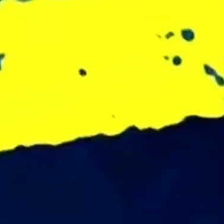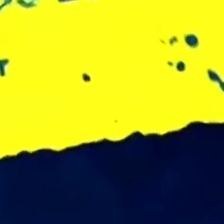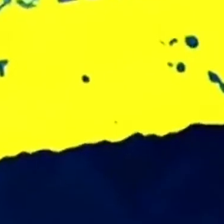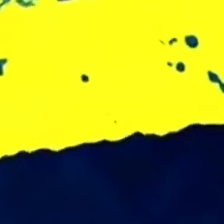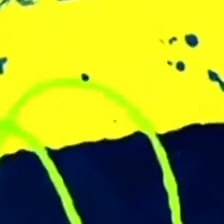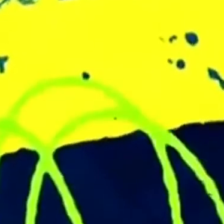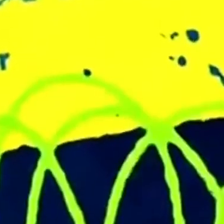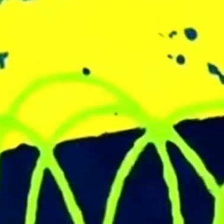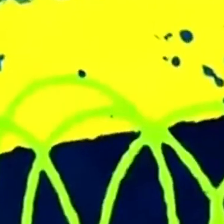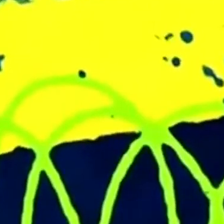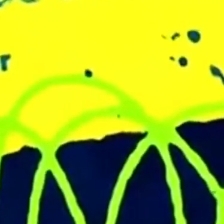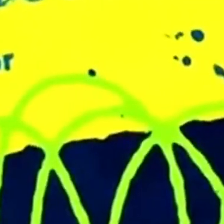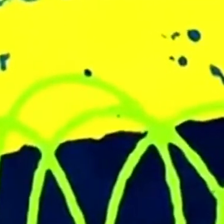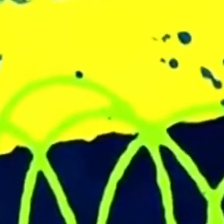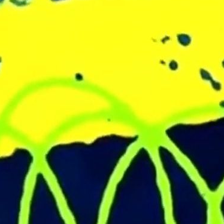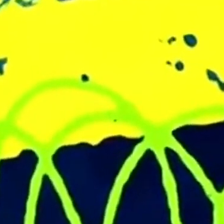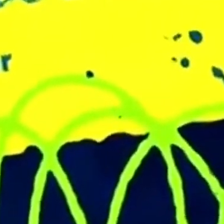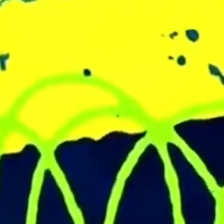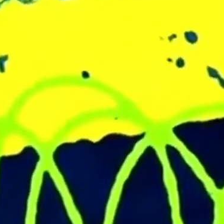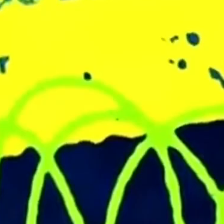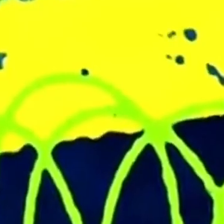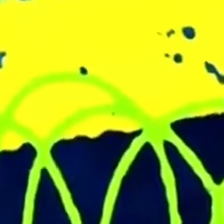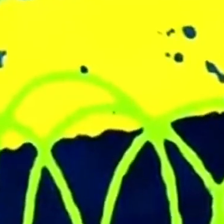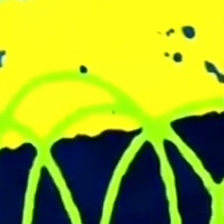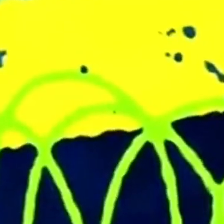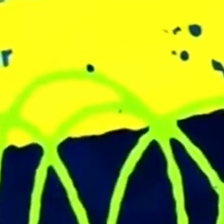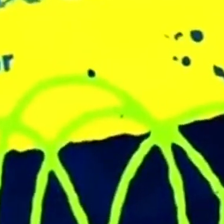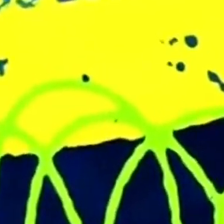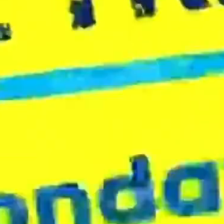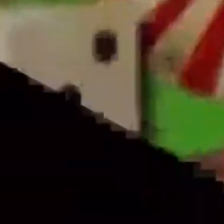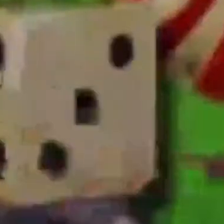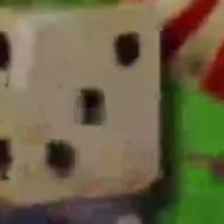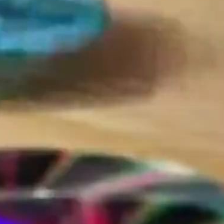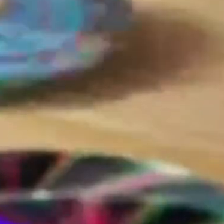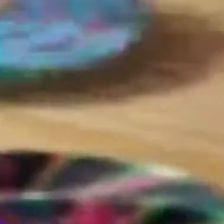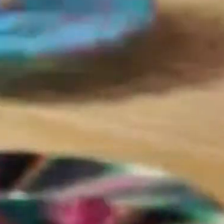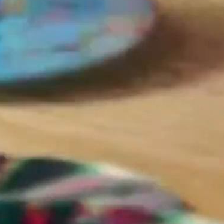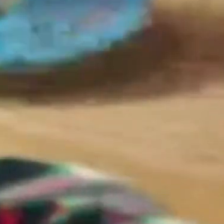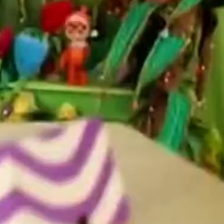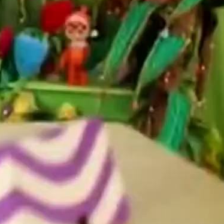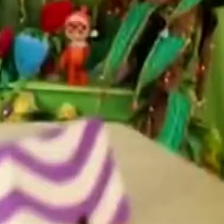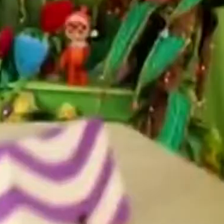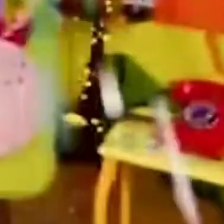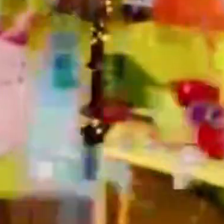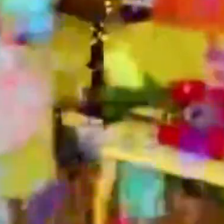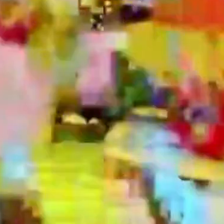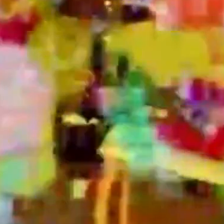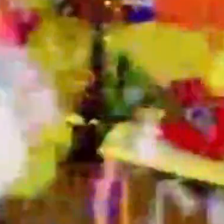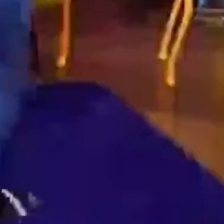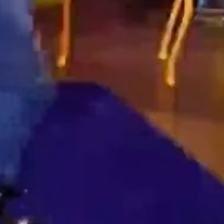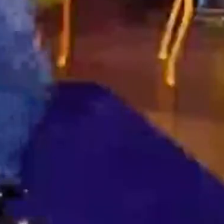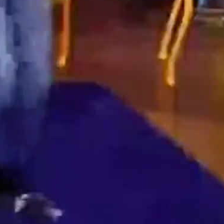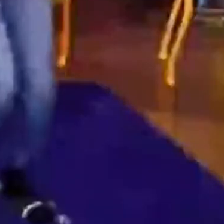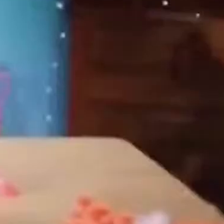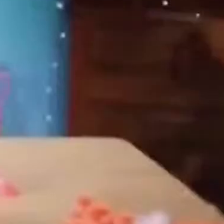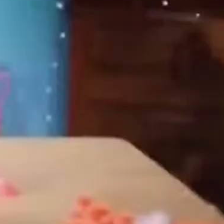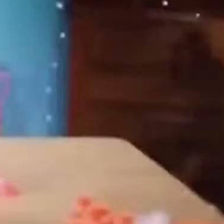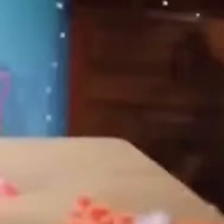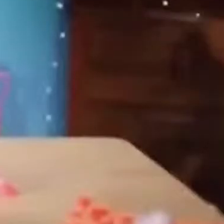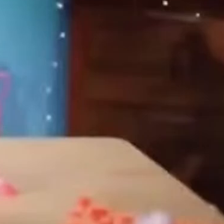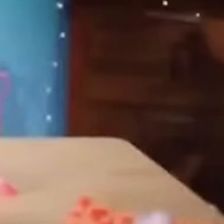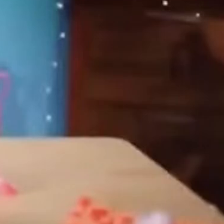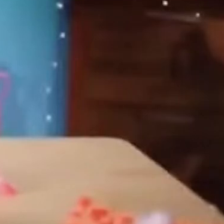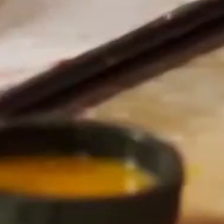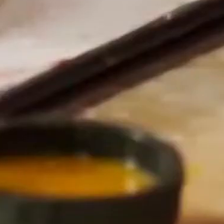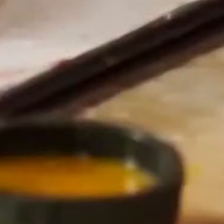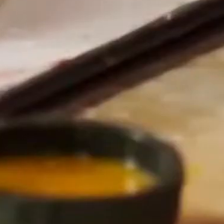just fanatic. It's Illmatic. Then we amaze and we blaze with the craziest craze and the